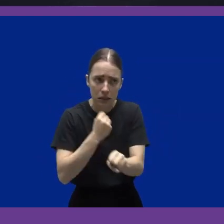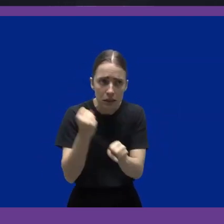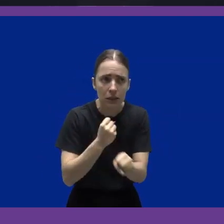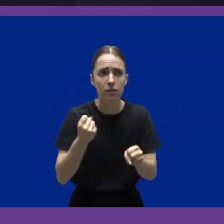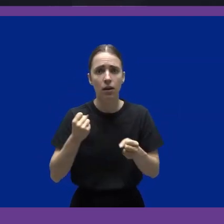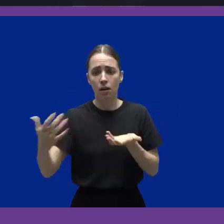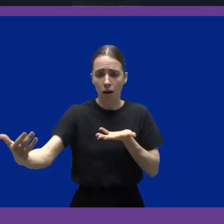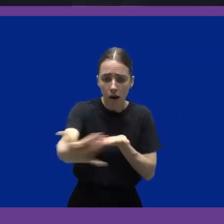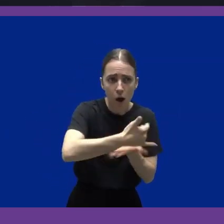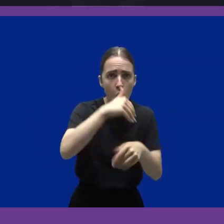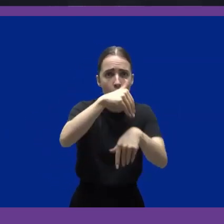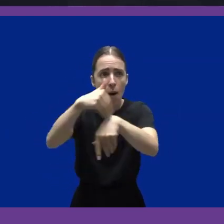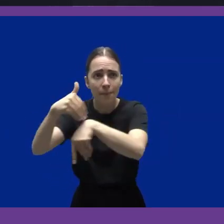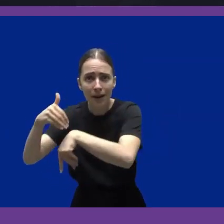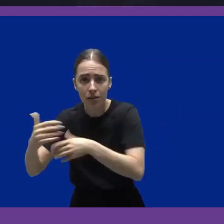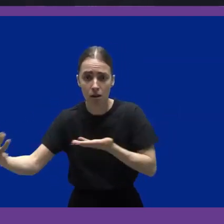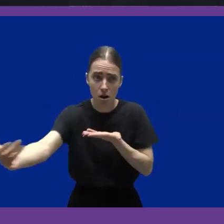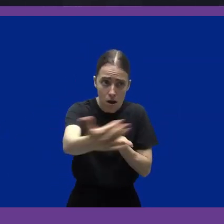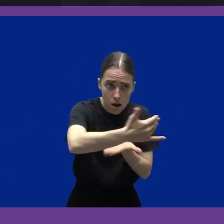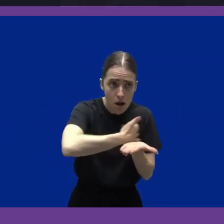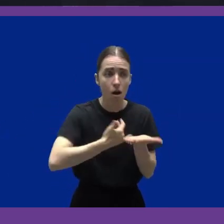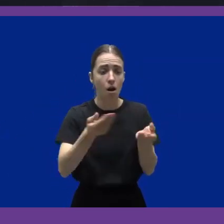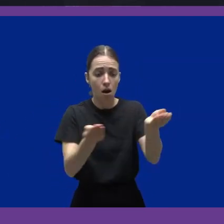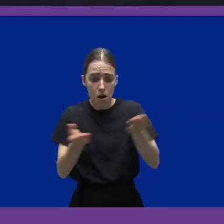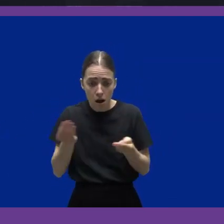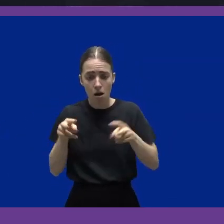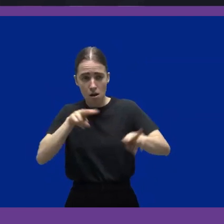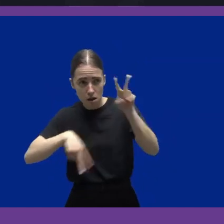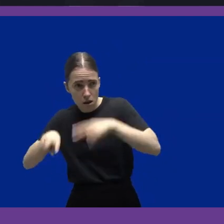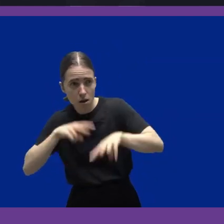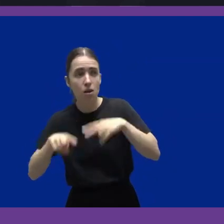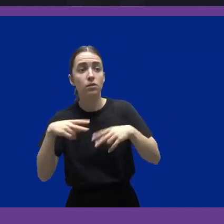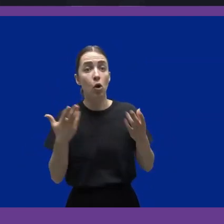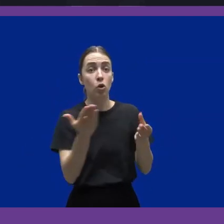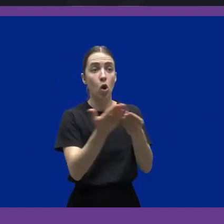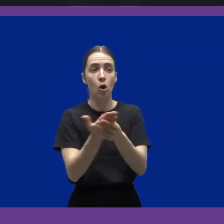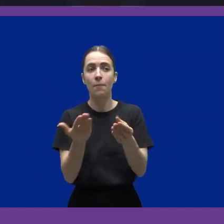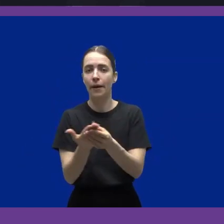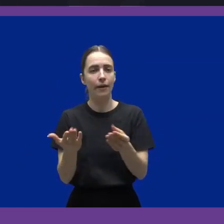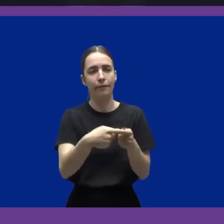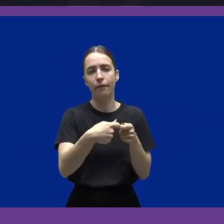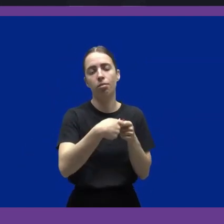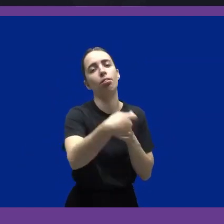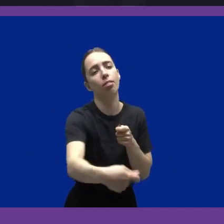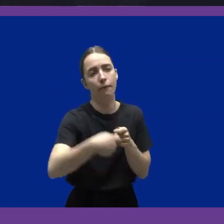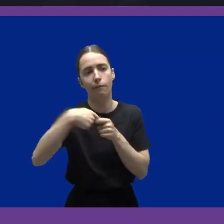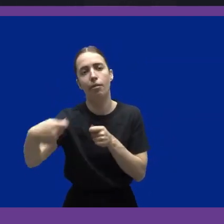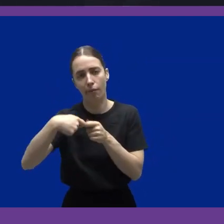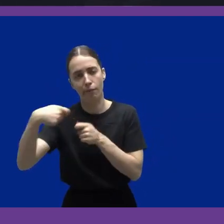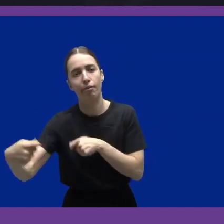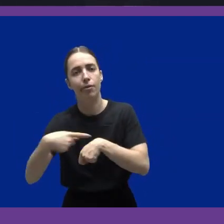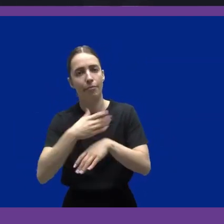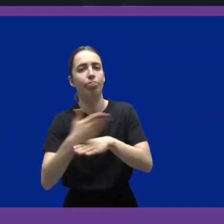those documents are having more or less delay. As you have seen, there's only one document which will be produced on